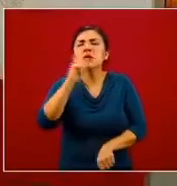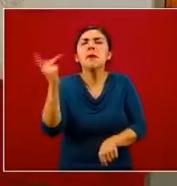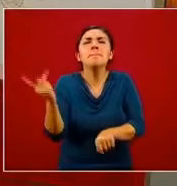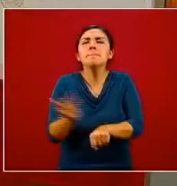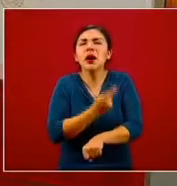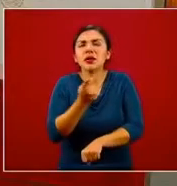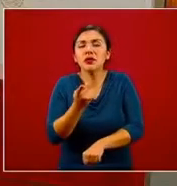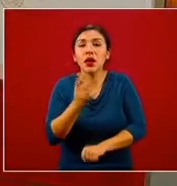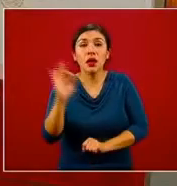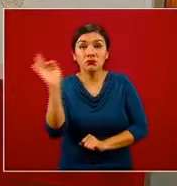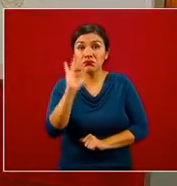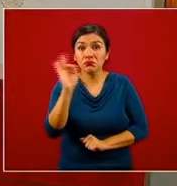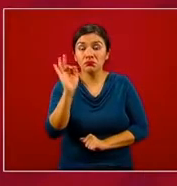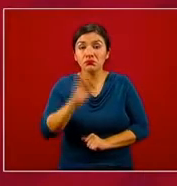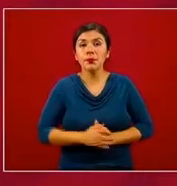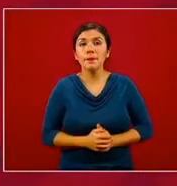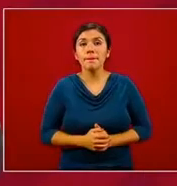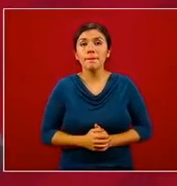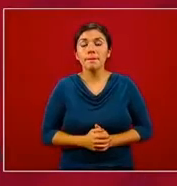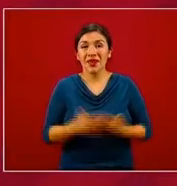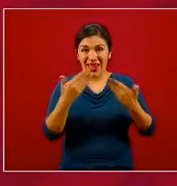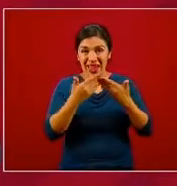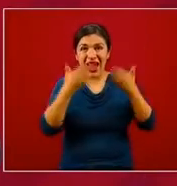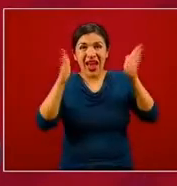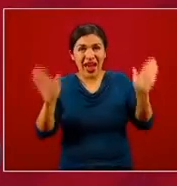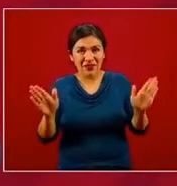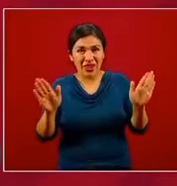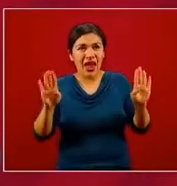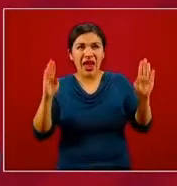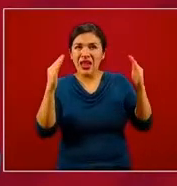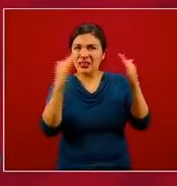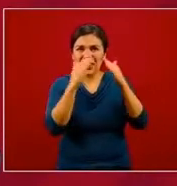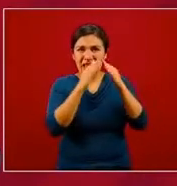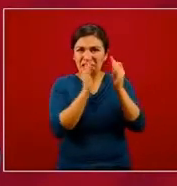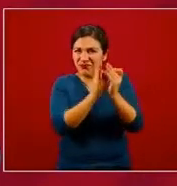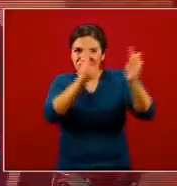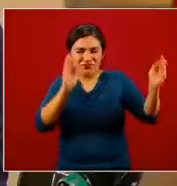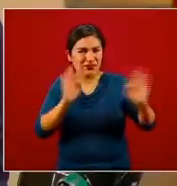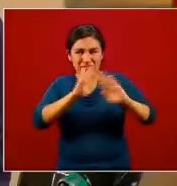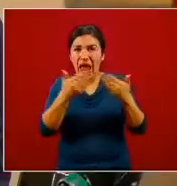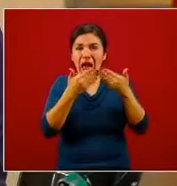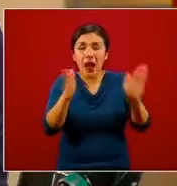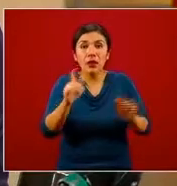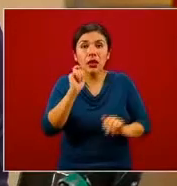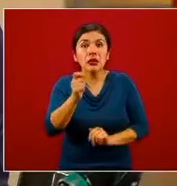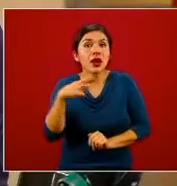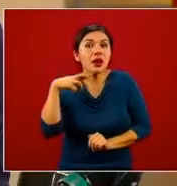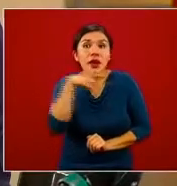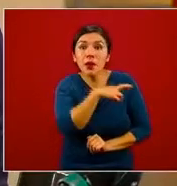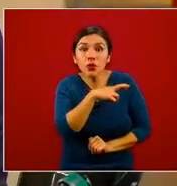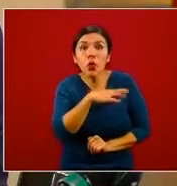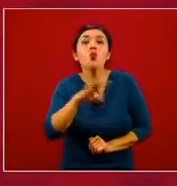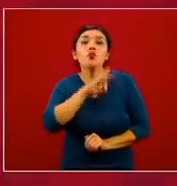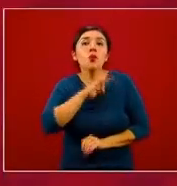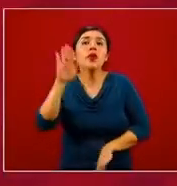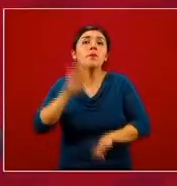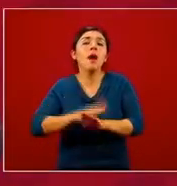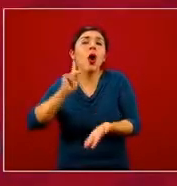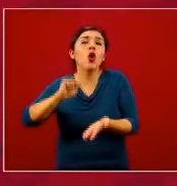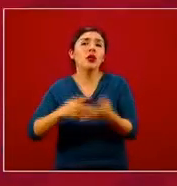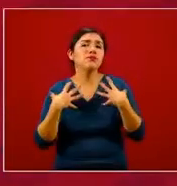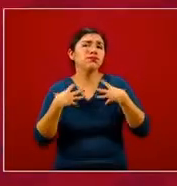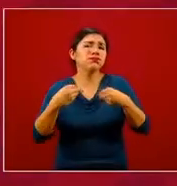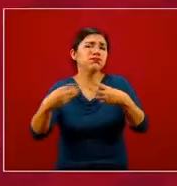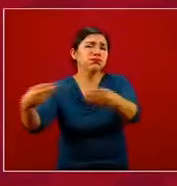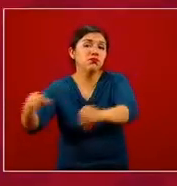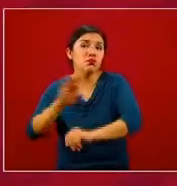special attention, as you have asked me before, what might happen in the case